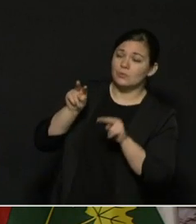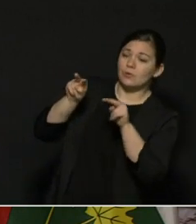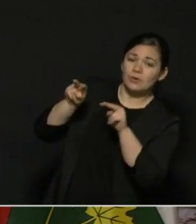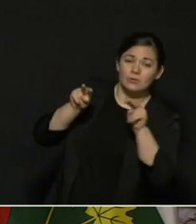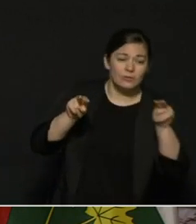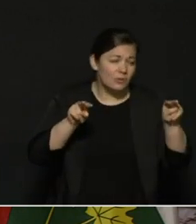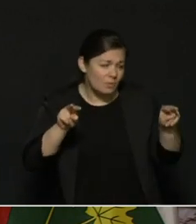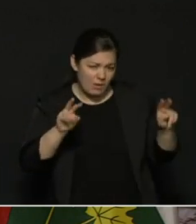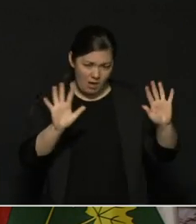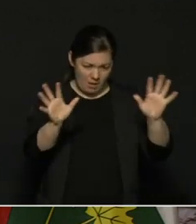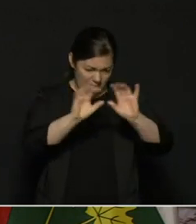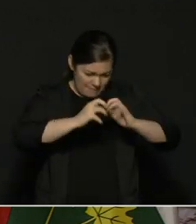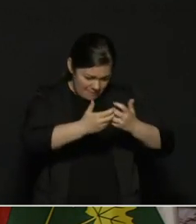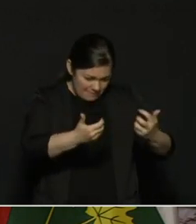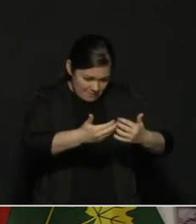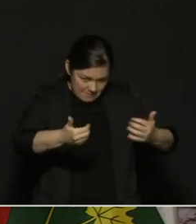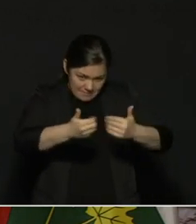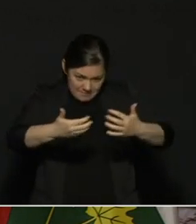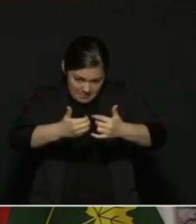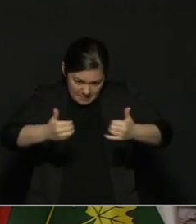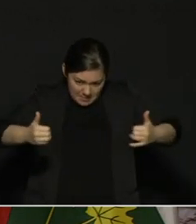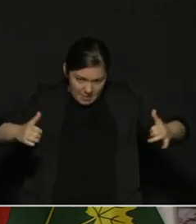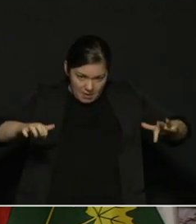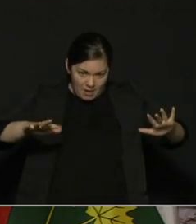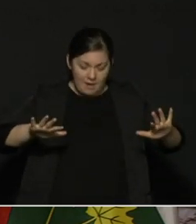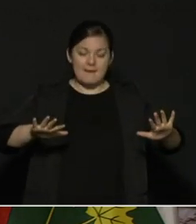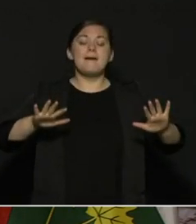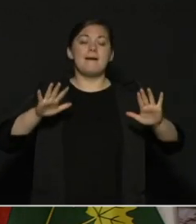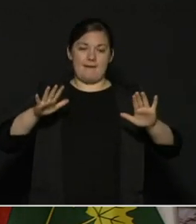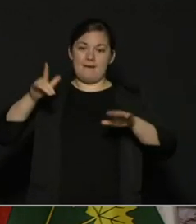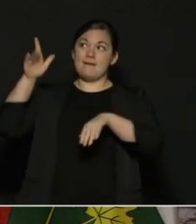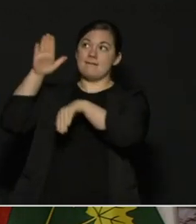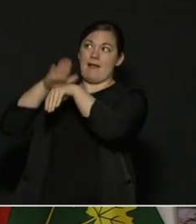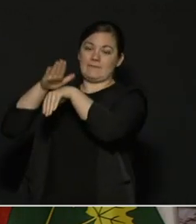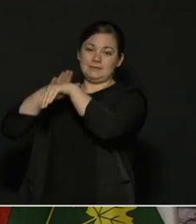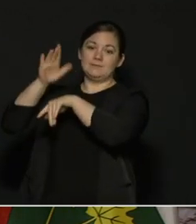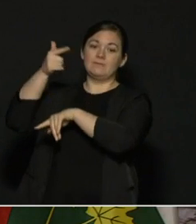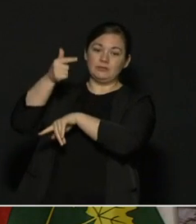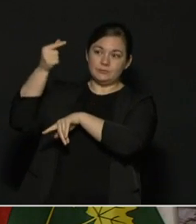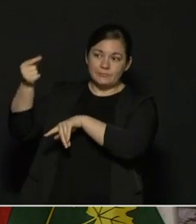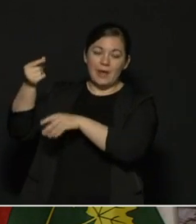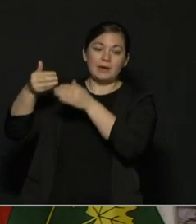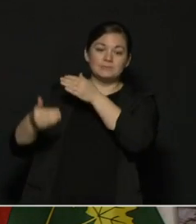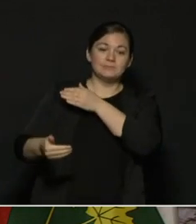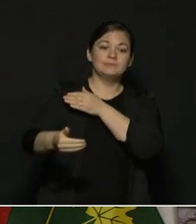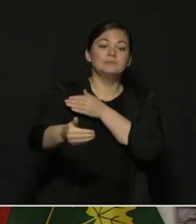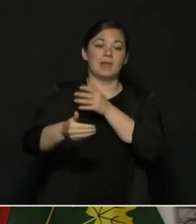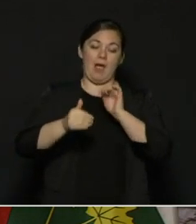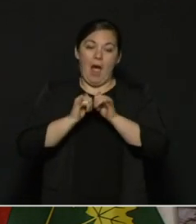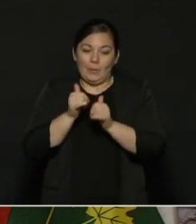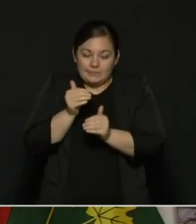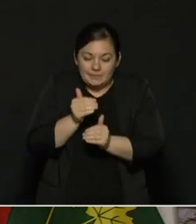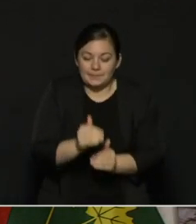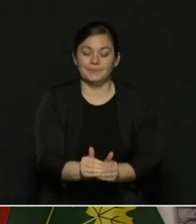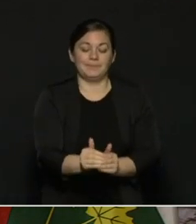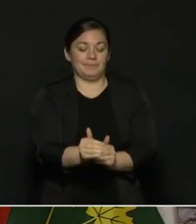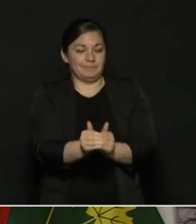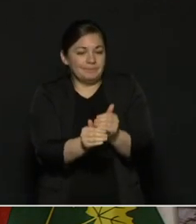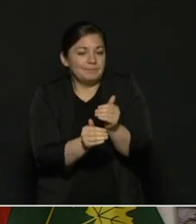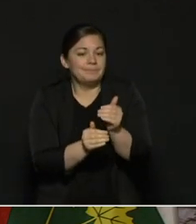advice we can to government officials to make decisions on the recovery phases and economic recovery in that sense.